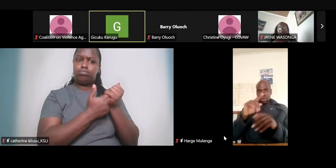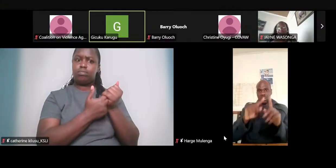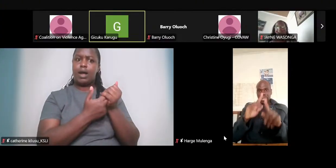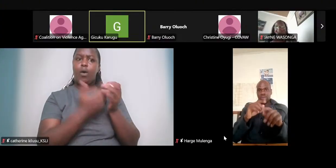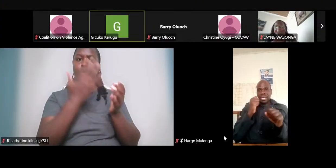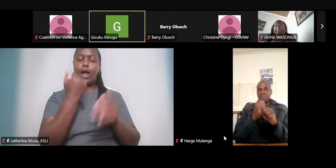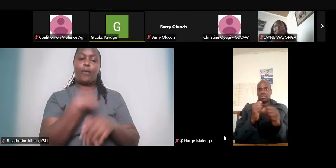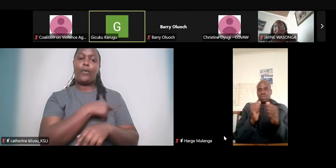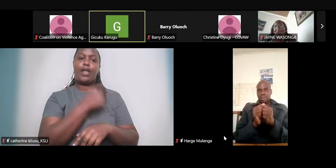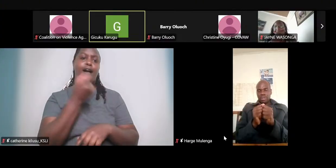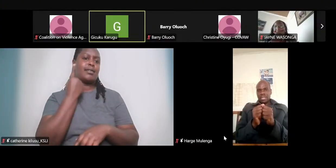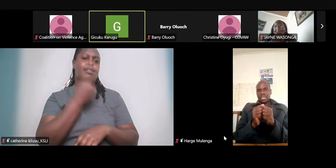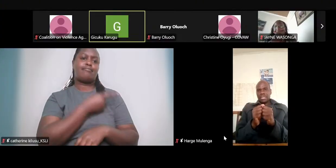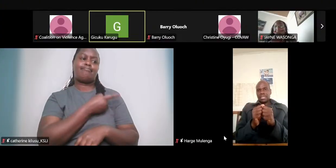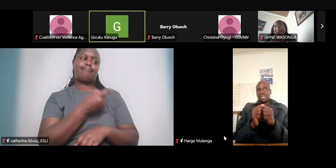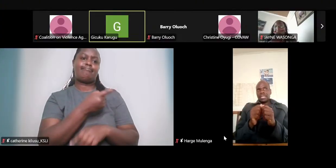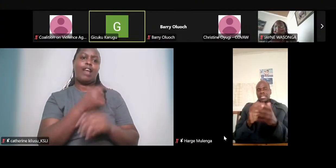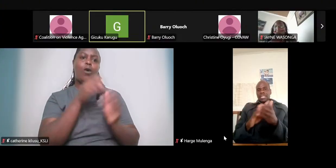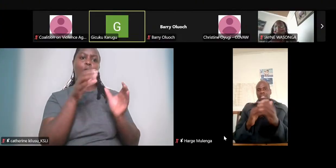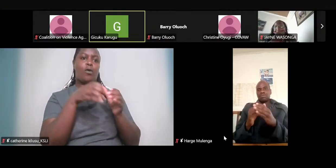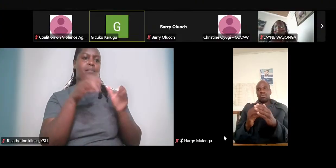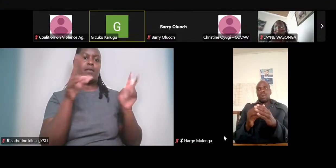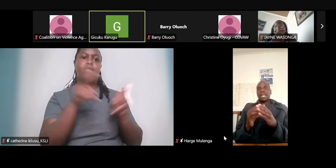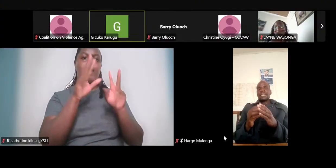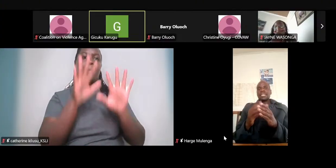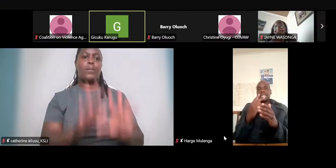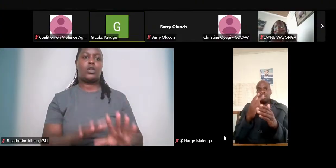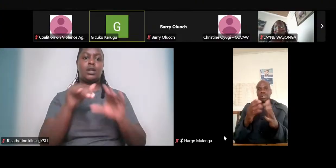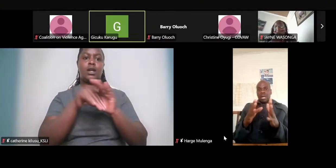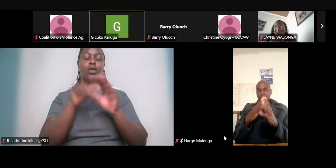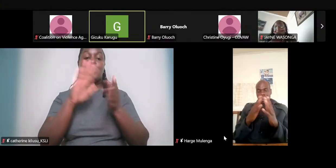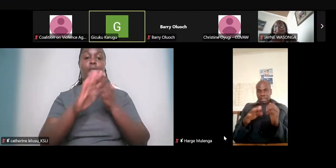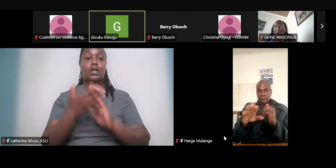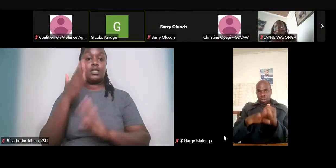very important position in our communities as